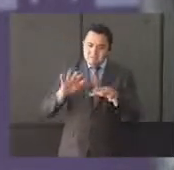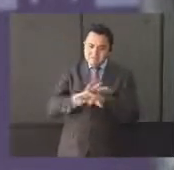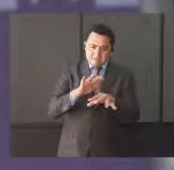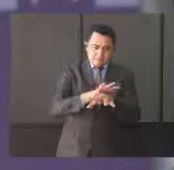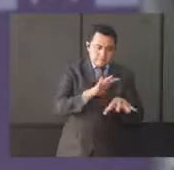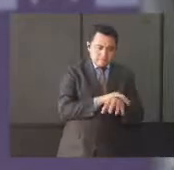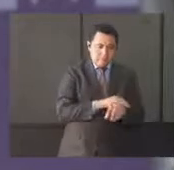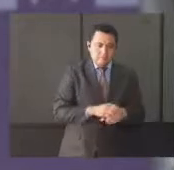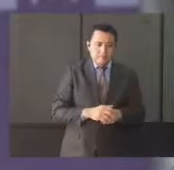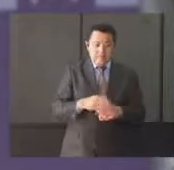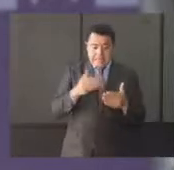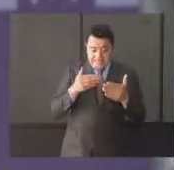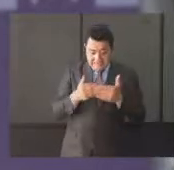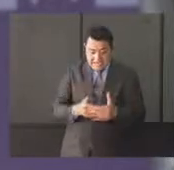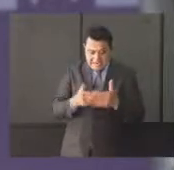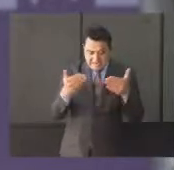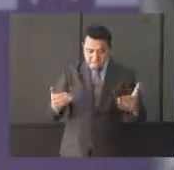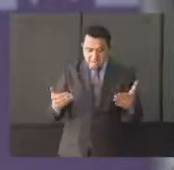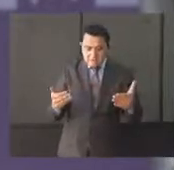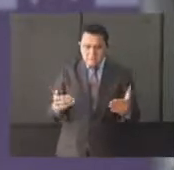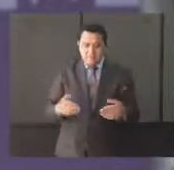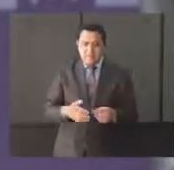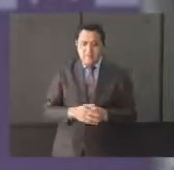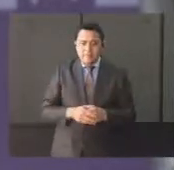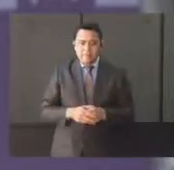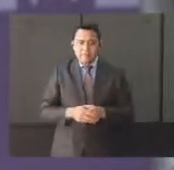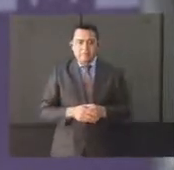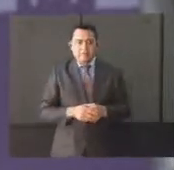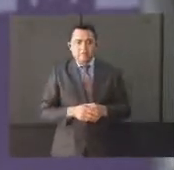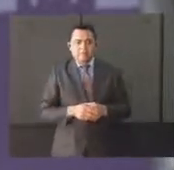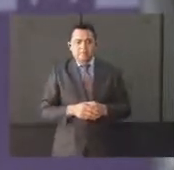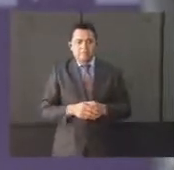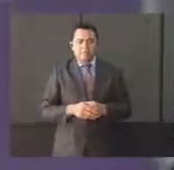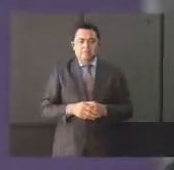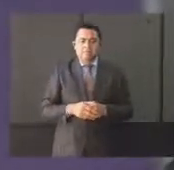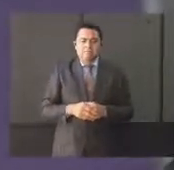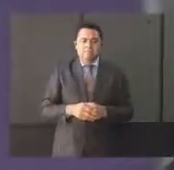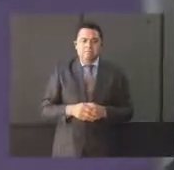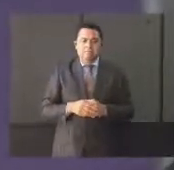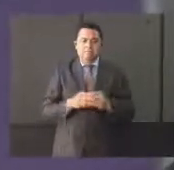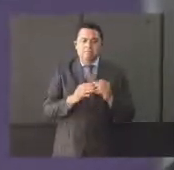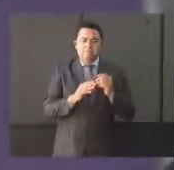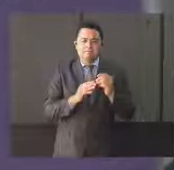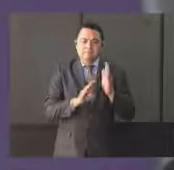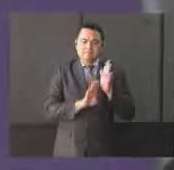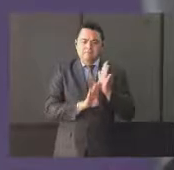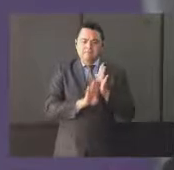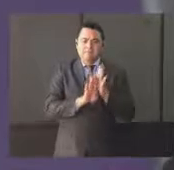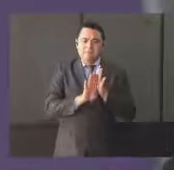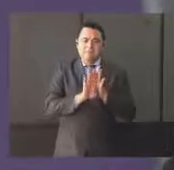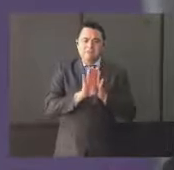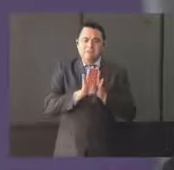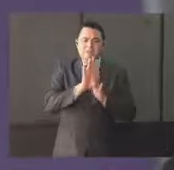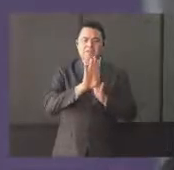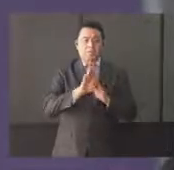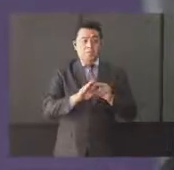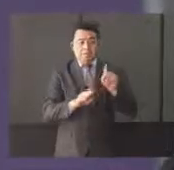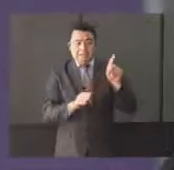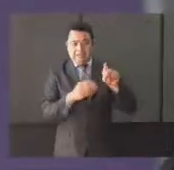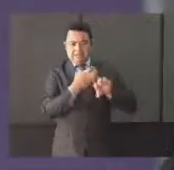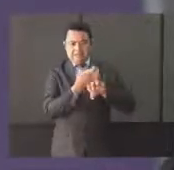States. However, what we are now seeing is that there has been a huge increase of